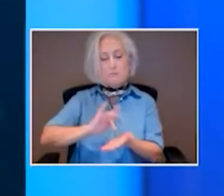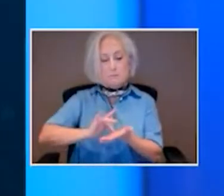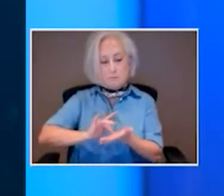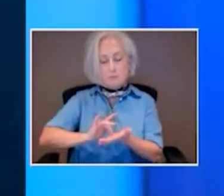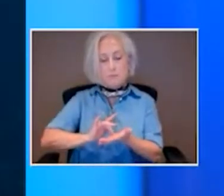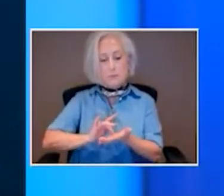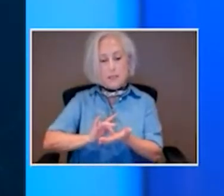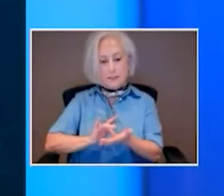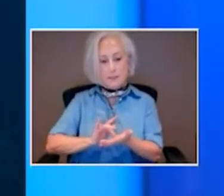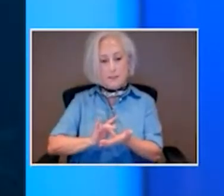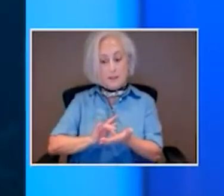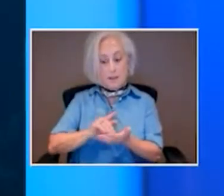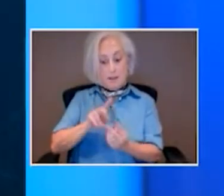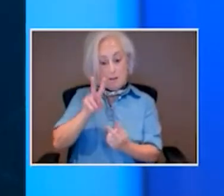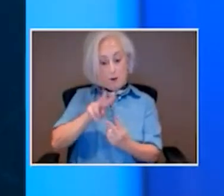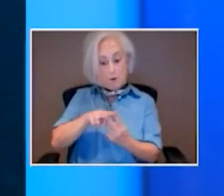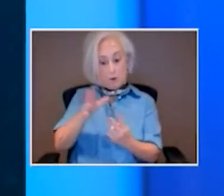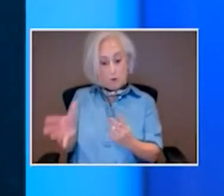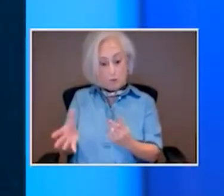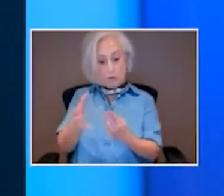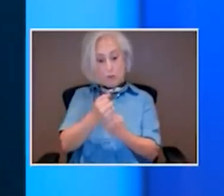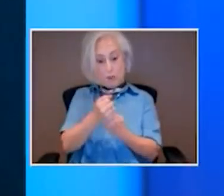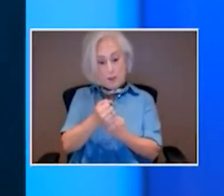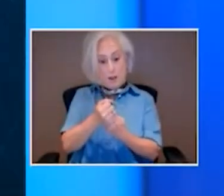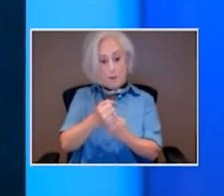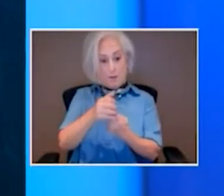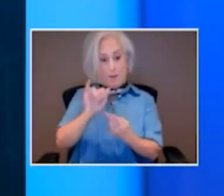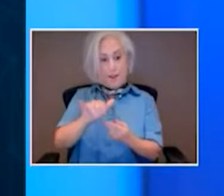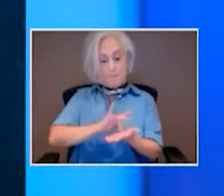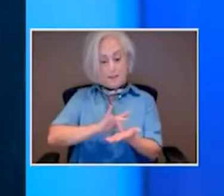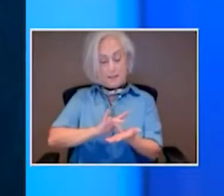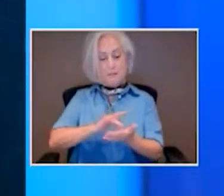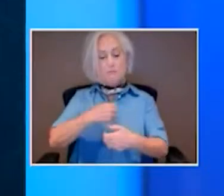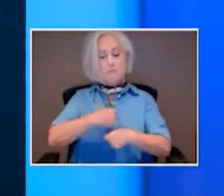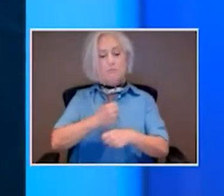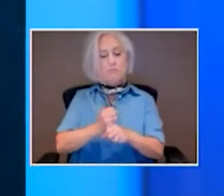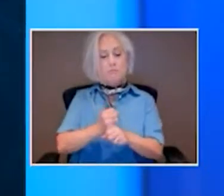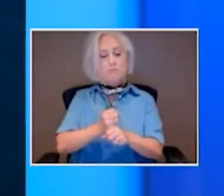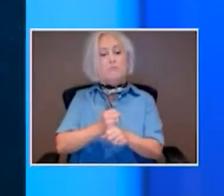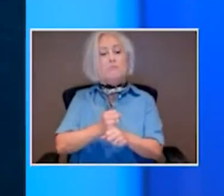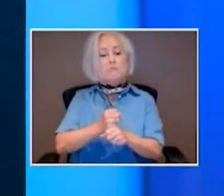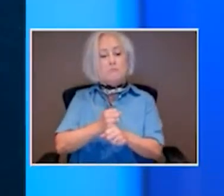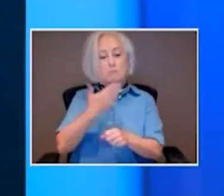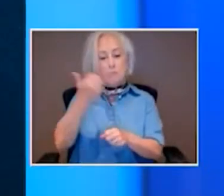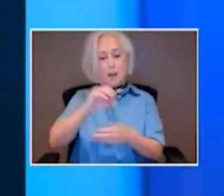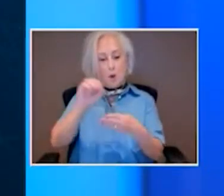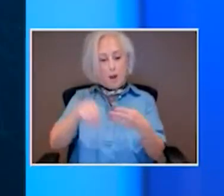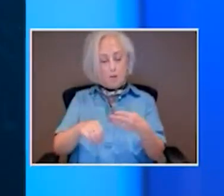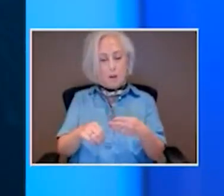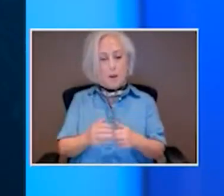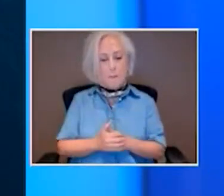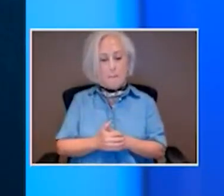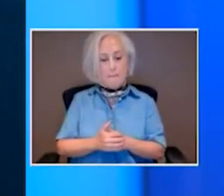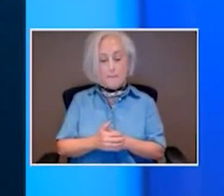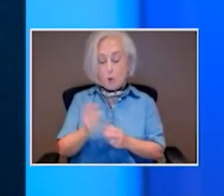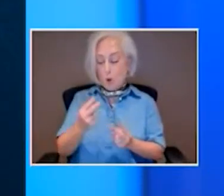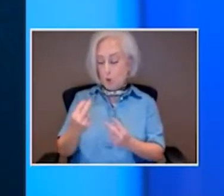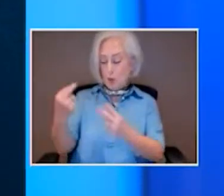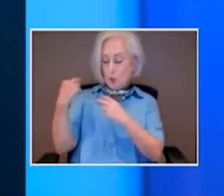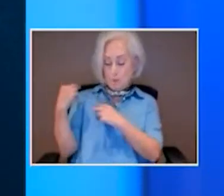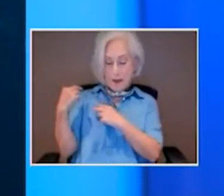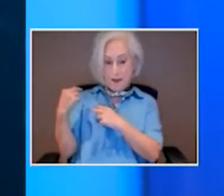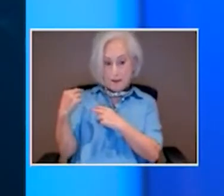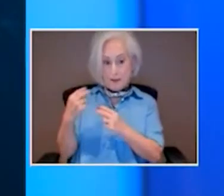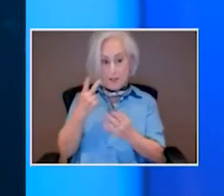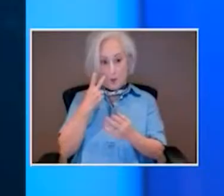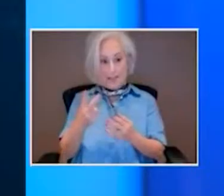that when coupled, patients will have better outcomes. And in that specifically, what we have looked at historically is pathologic complete response,